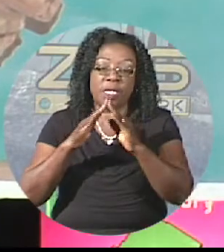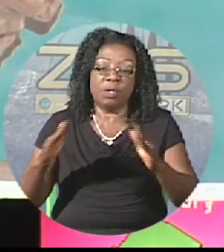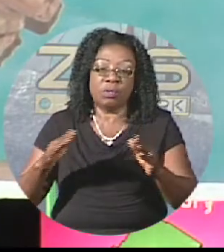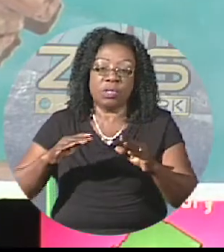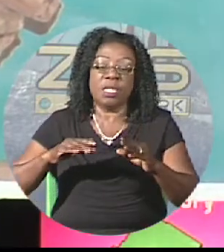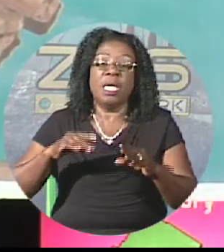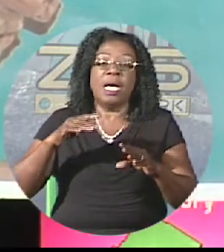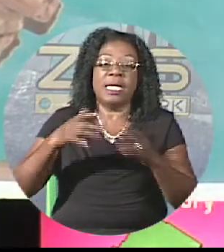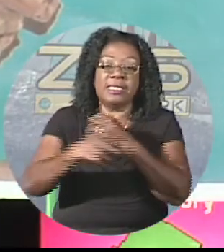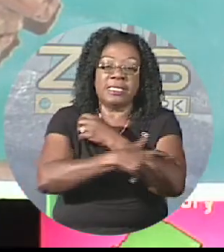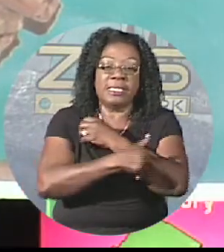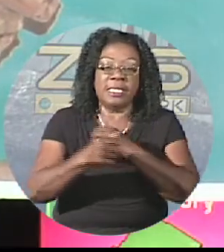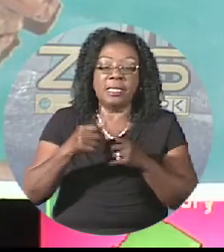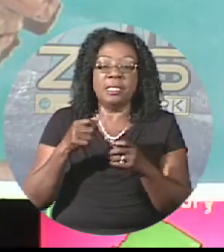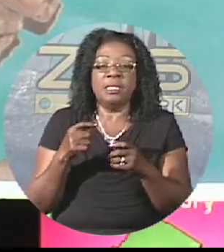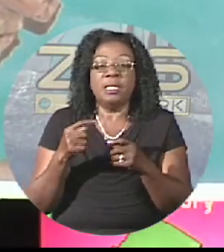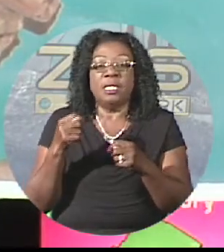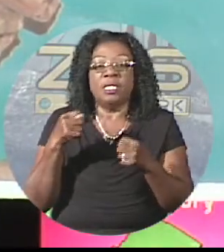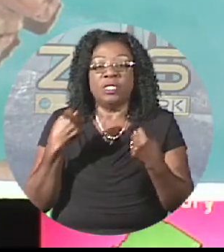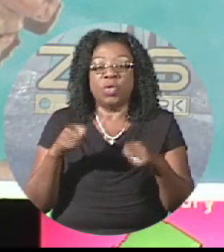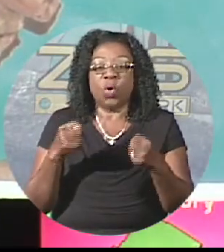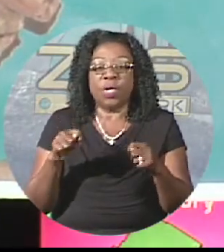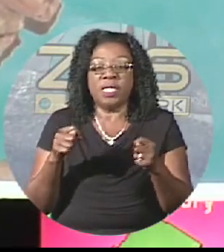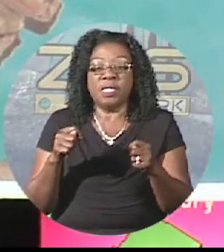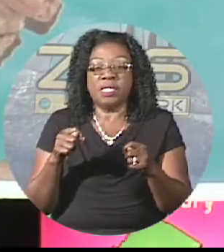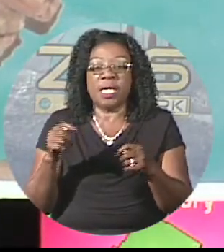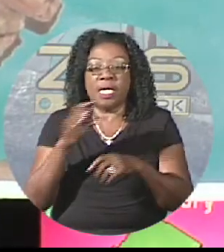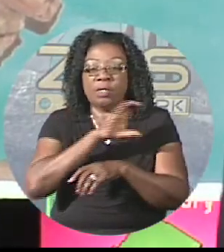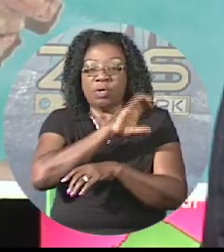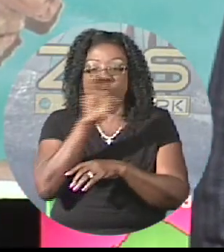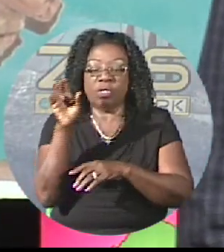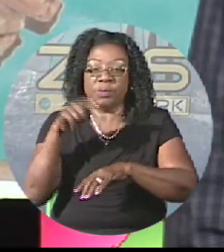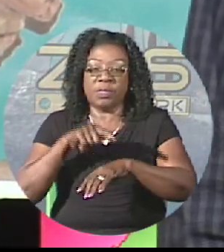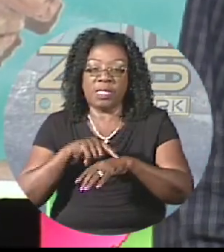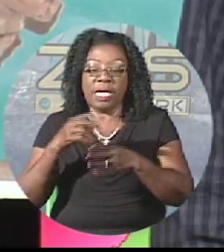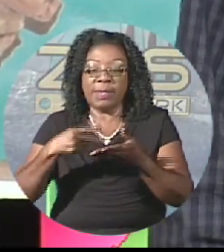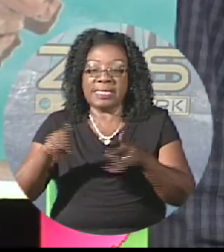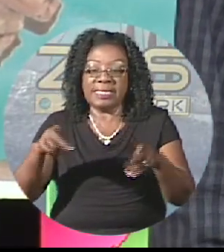the fella would snatch your bag from you, coming out of the food store, going in. I was that fella.